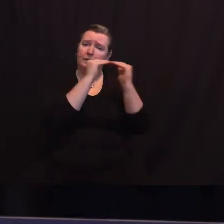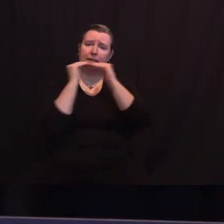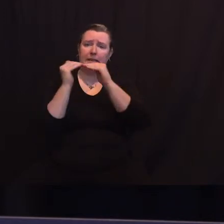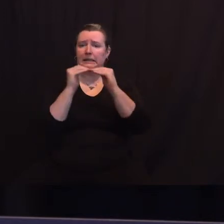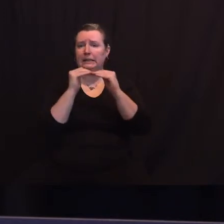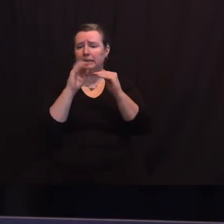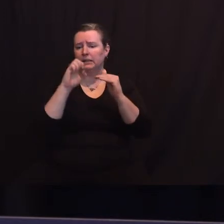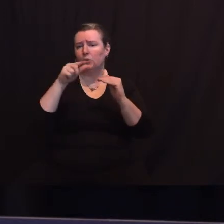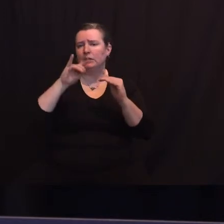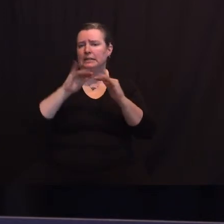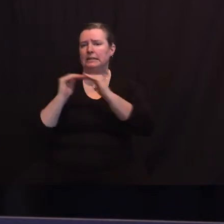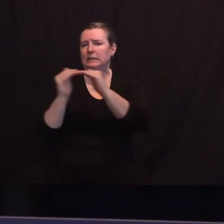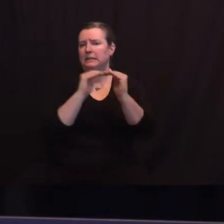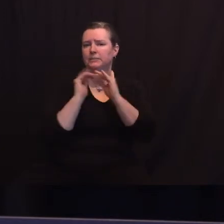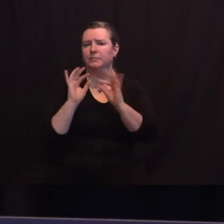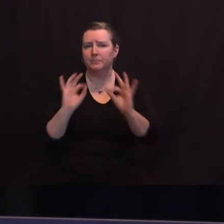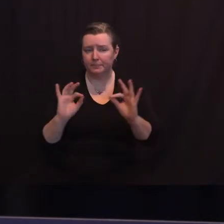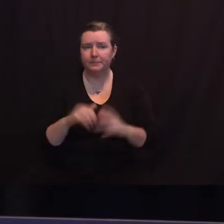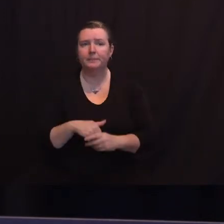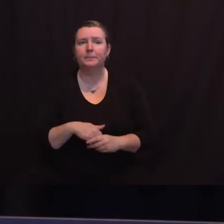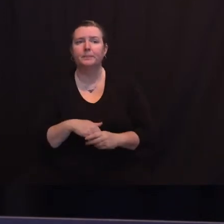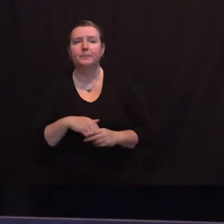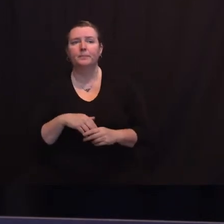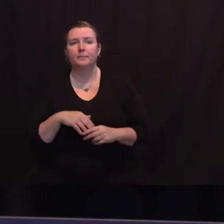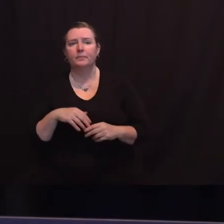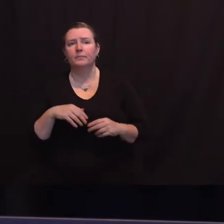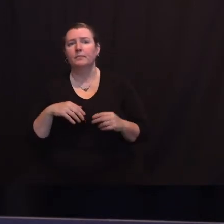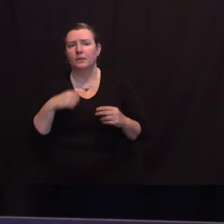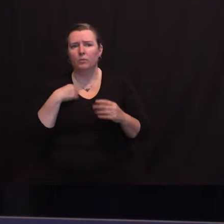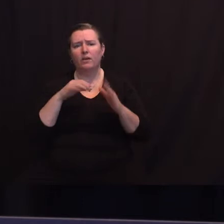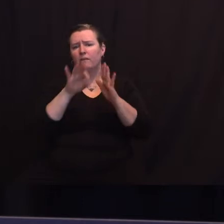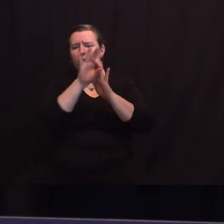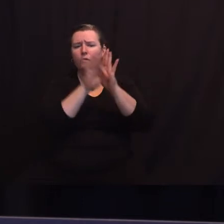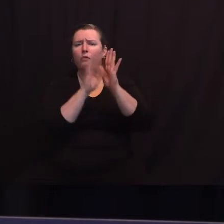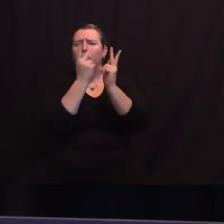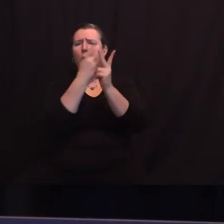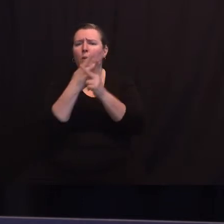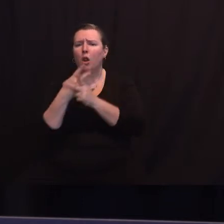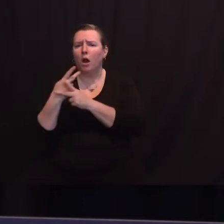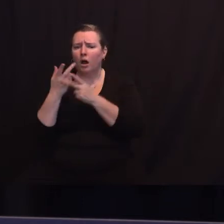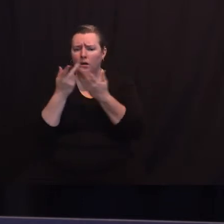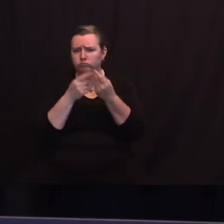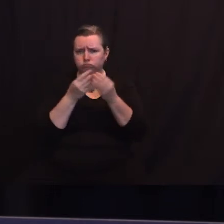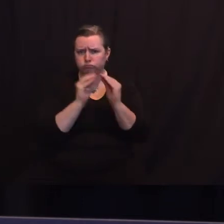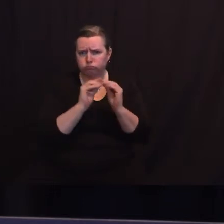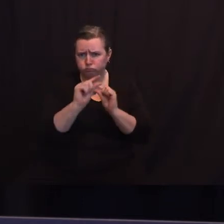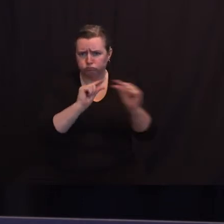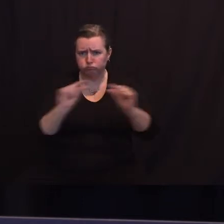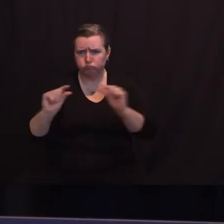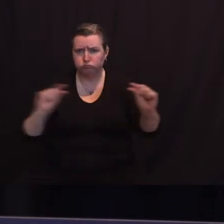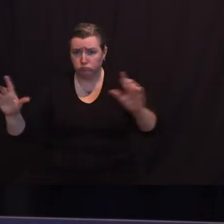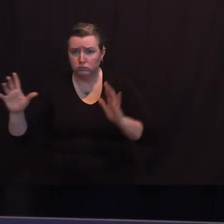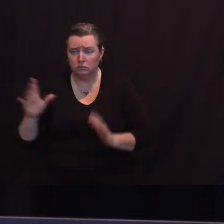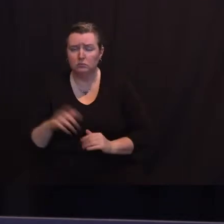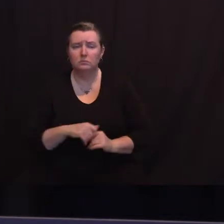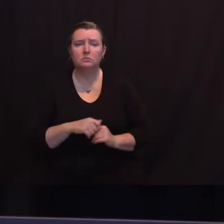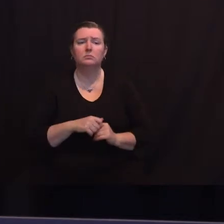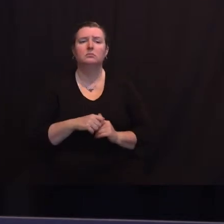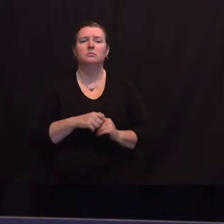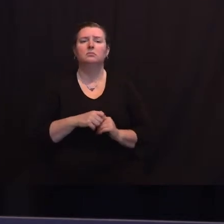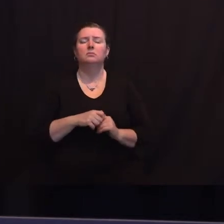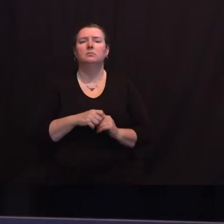parity formula that we use. How close are the administrations to